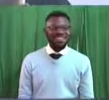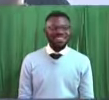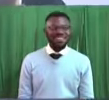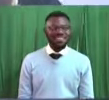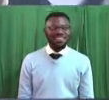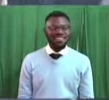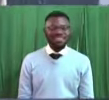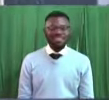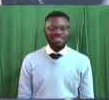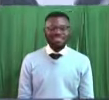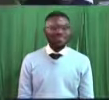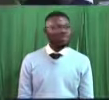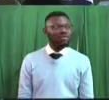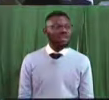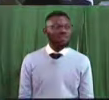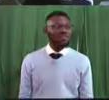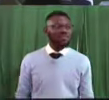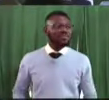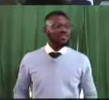have Dr. Kitty